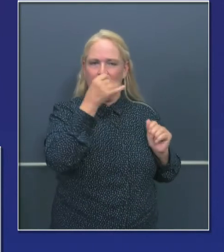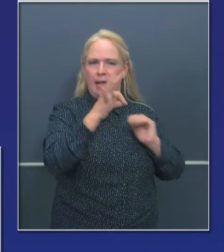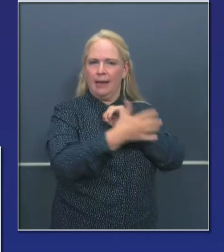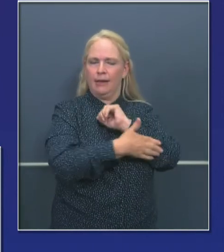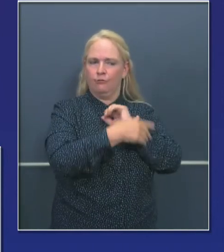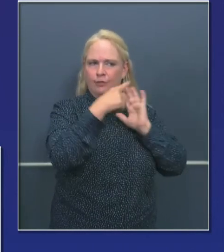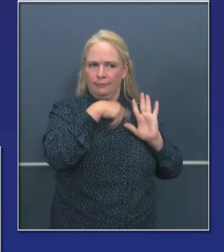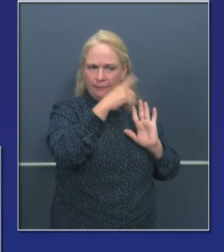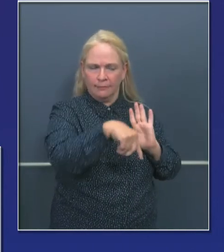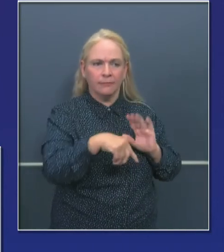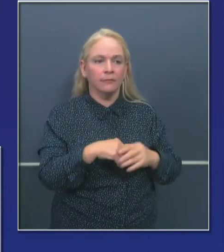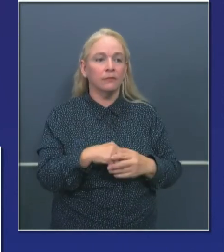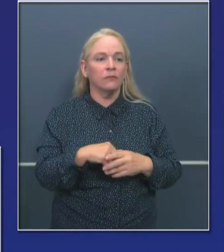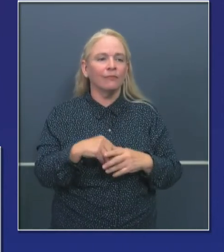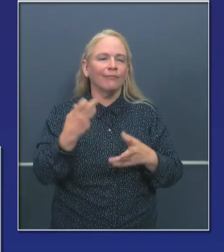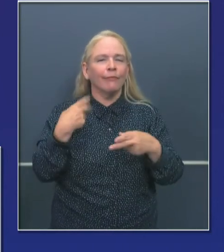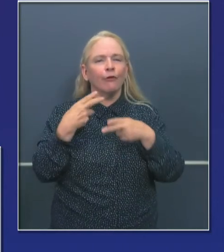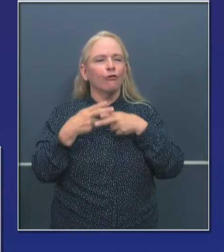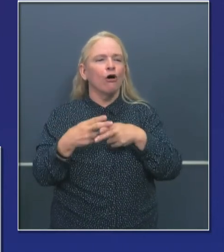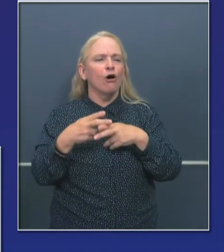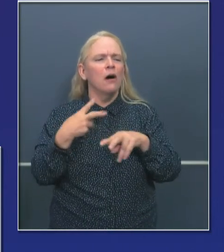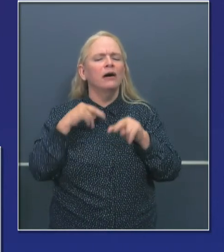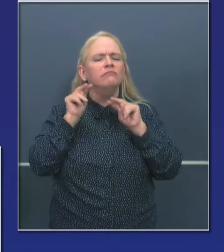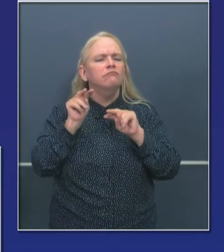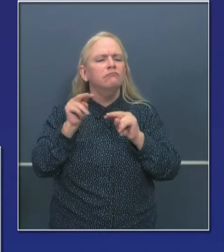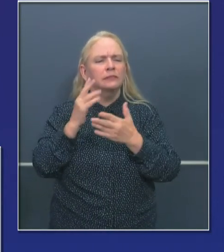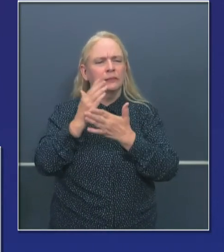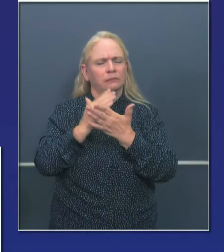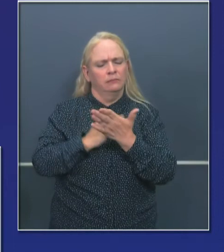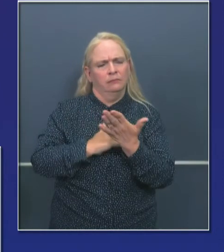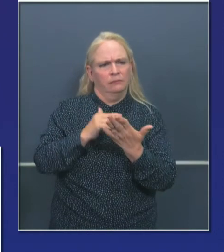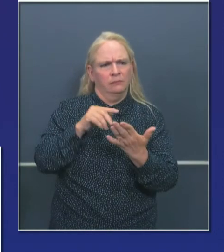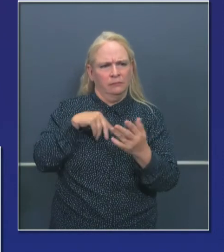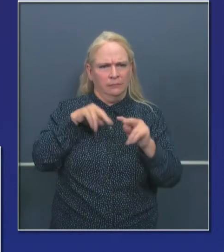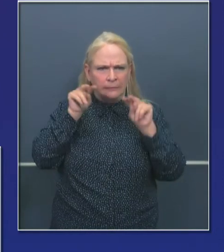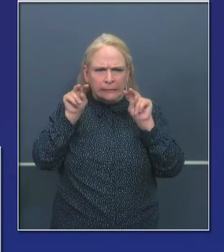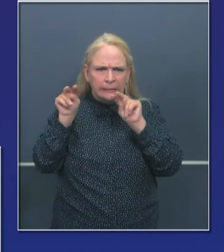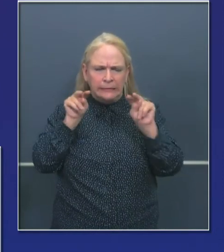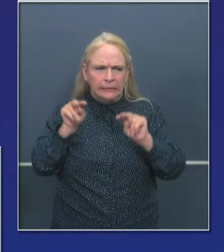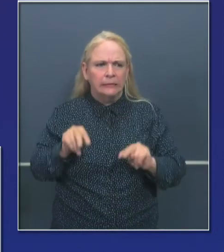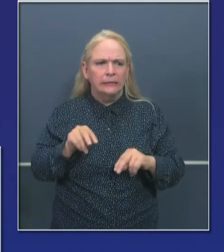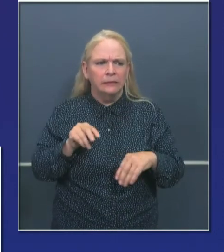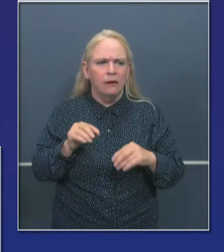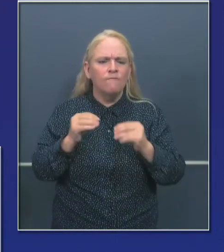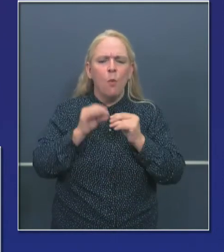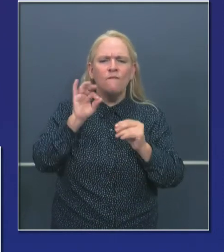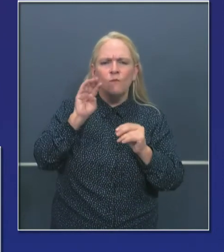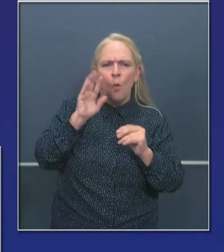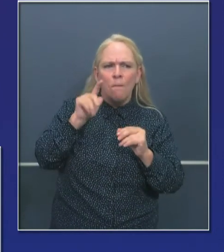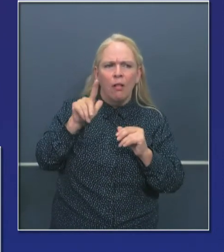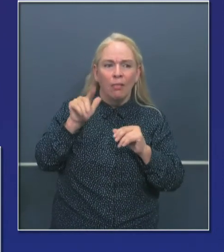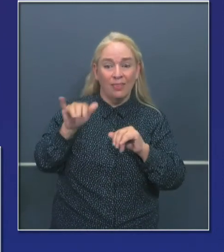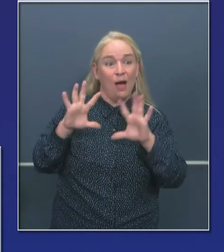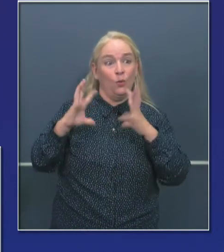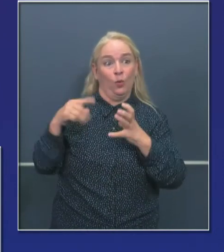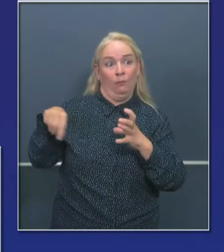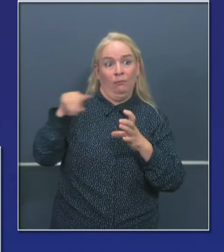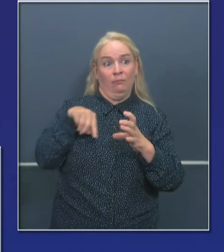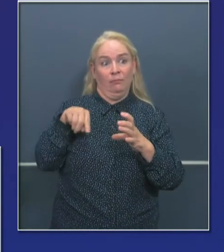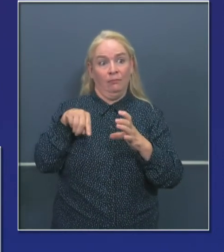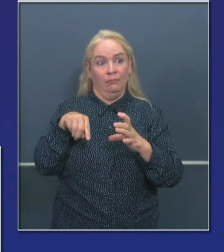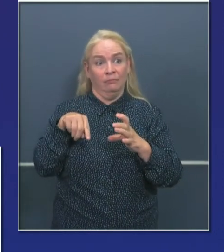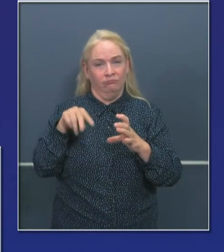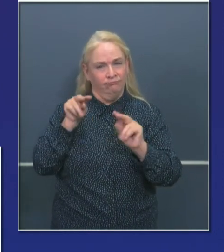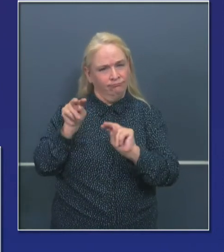lazily as a watch list, but a monitoring list more formally. This group, this cohort